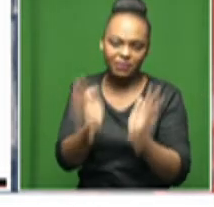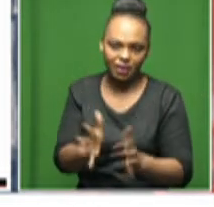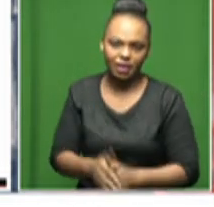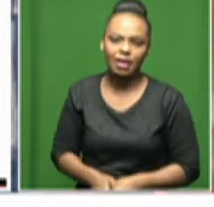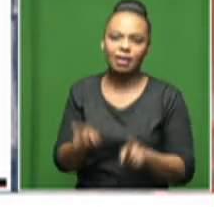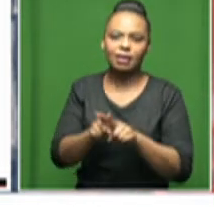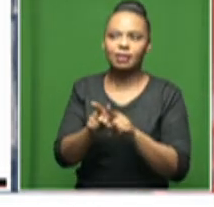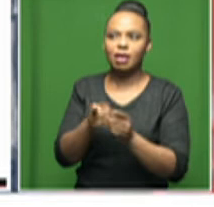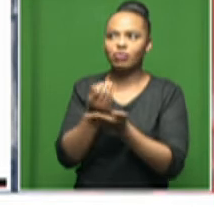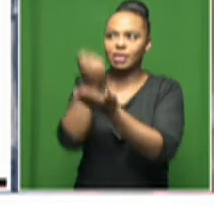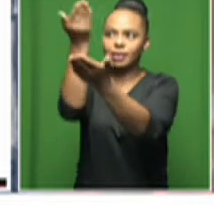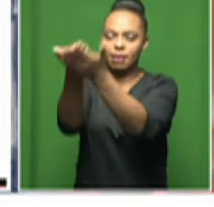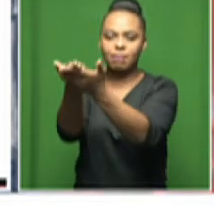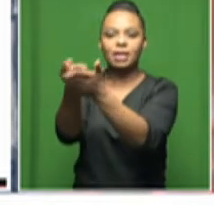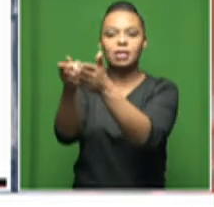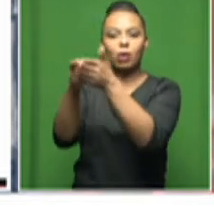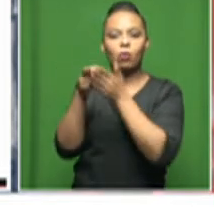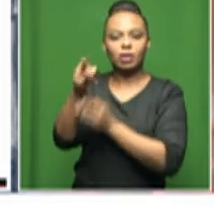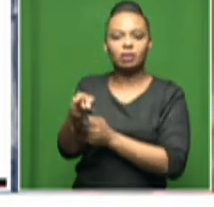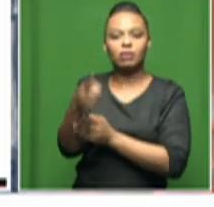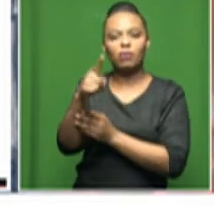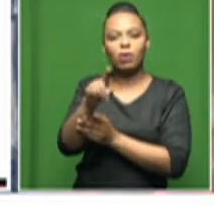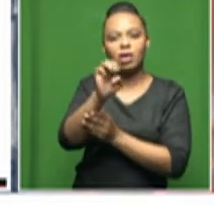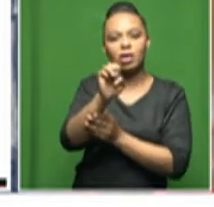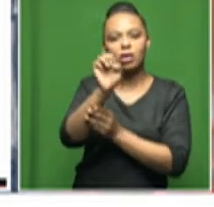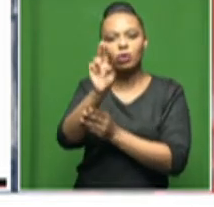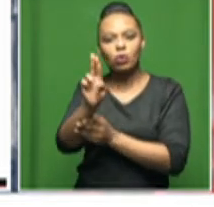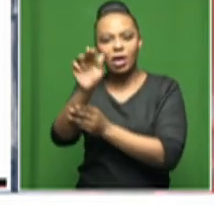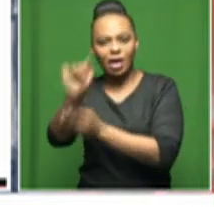request for an EUA at the FDA last